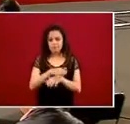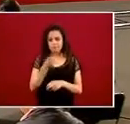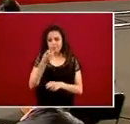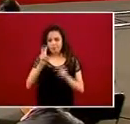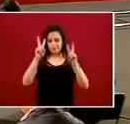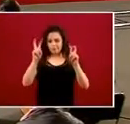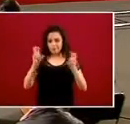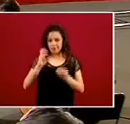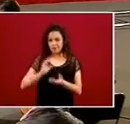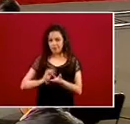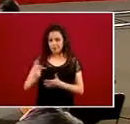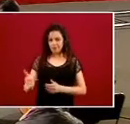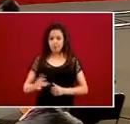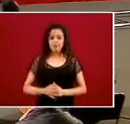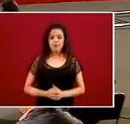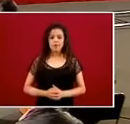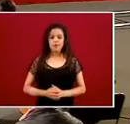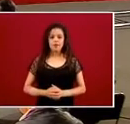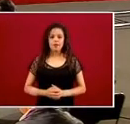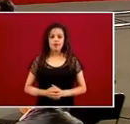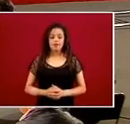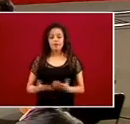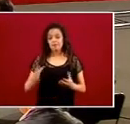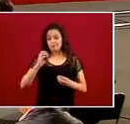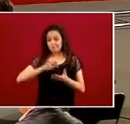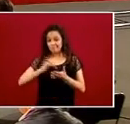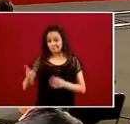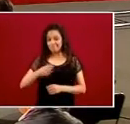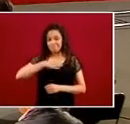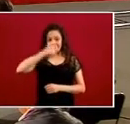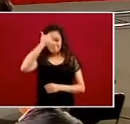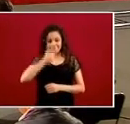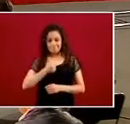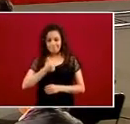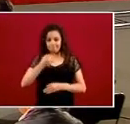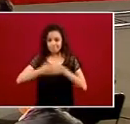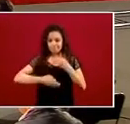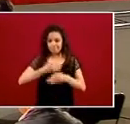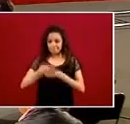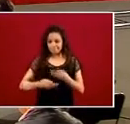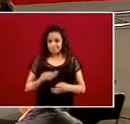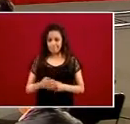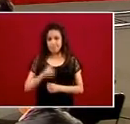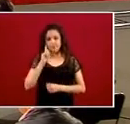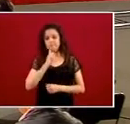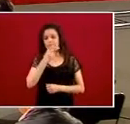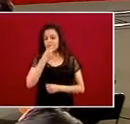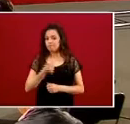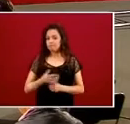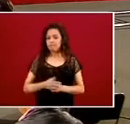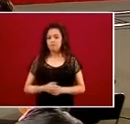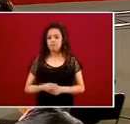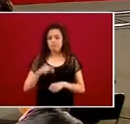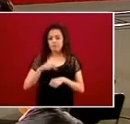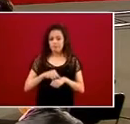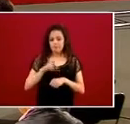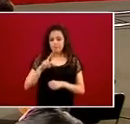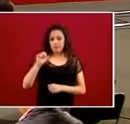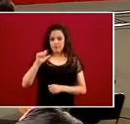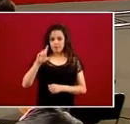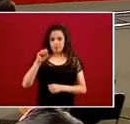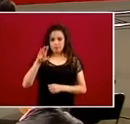Dr. Zoe, now you have the floor now. Thank you very much. Thank you very much, and good evening, everyone.